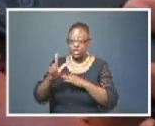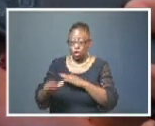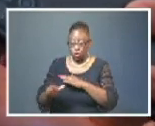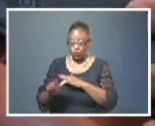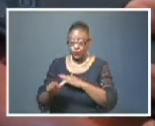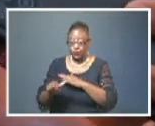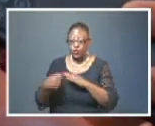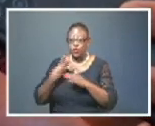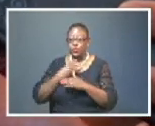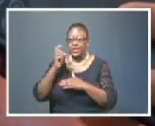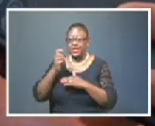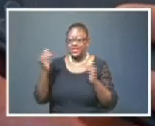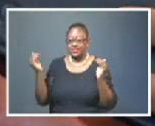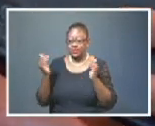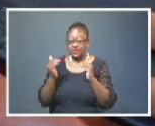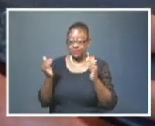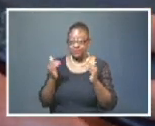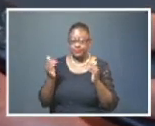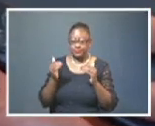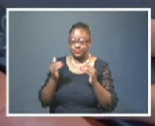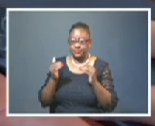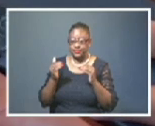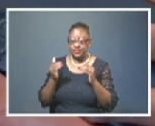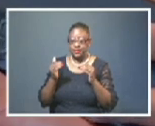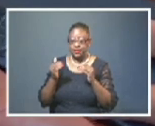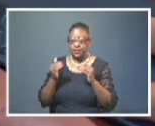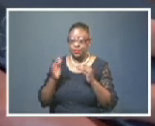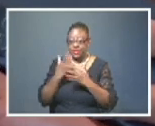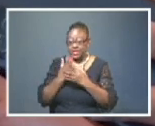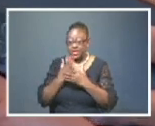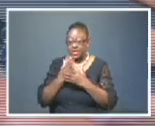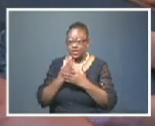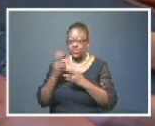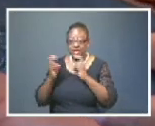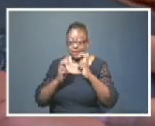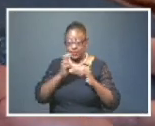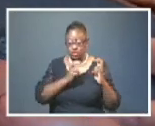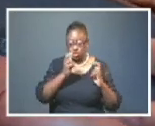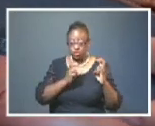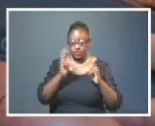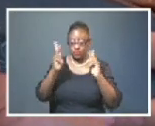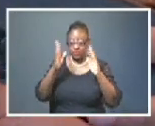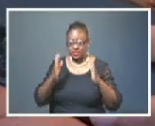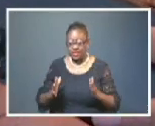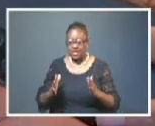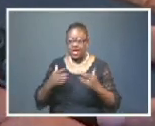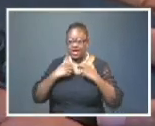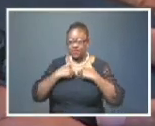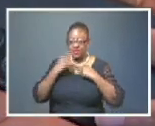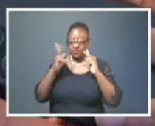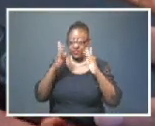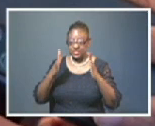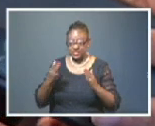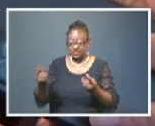to strike a balance consistently between being competitive, between facilitating visitors